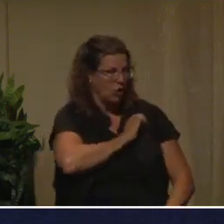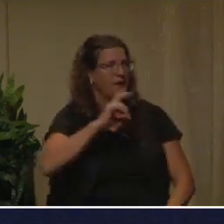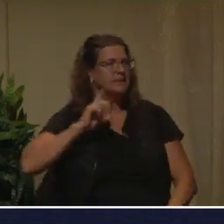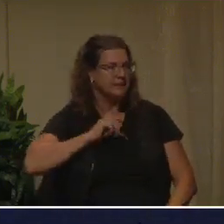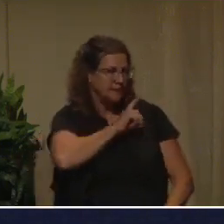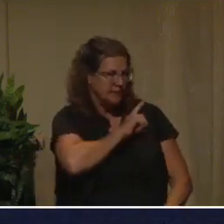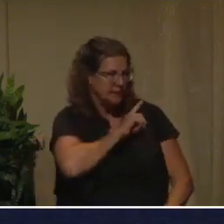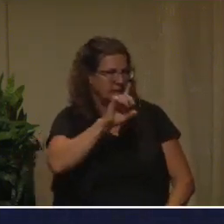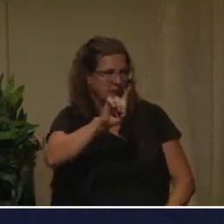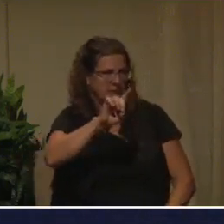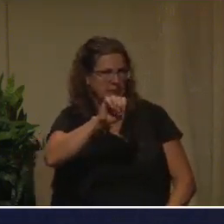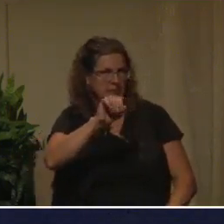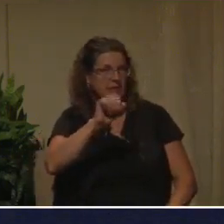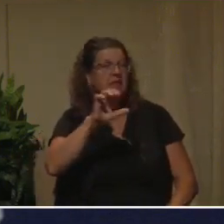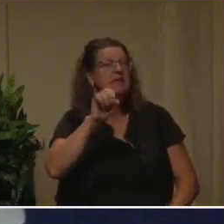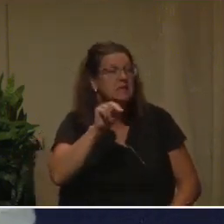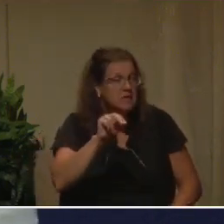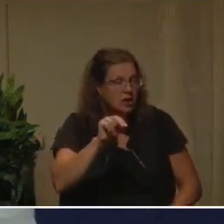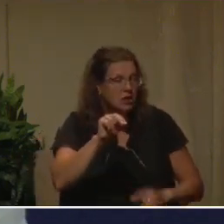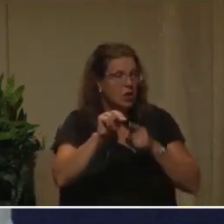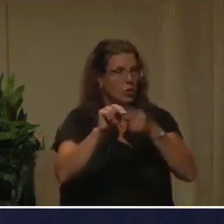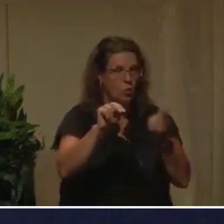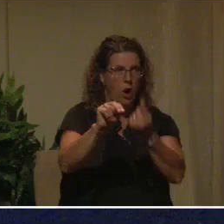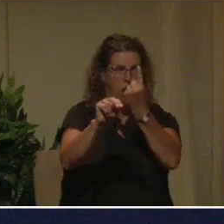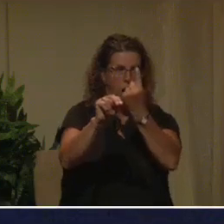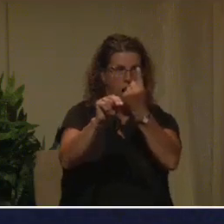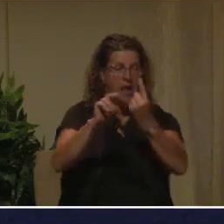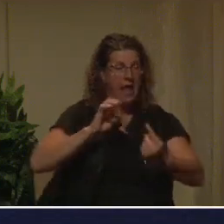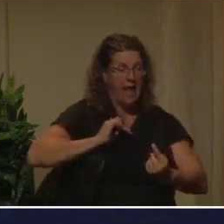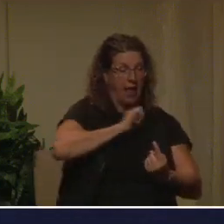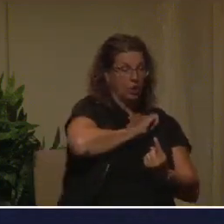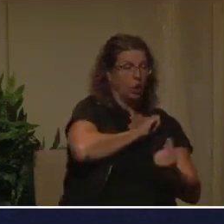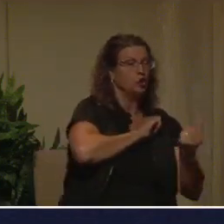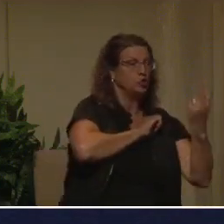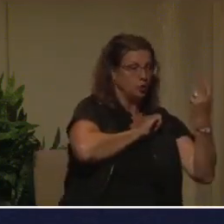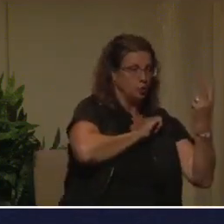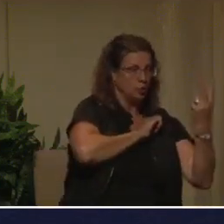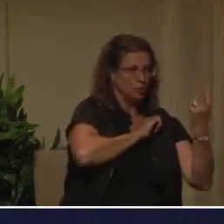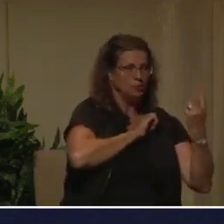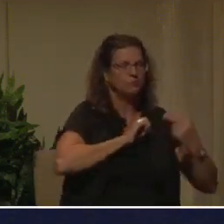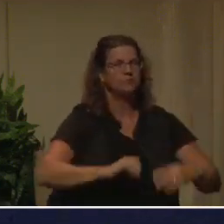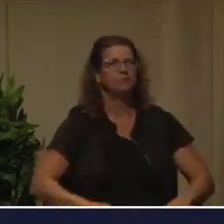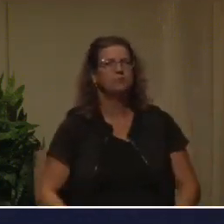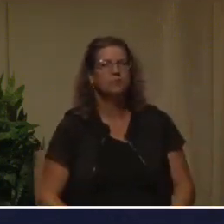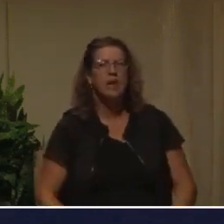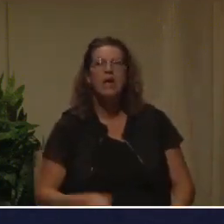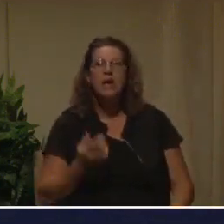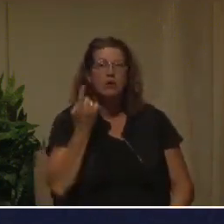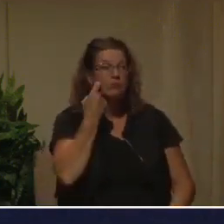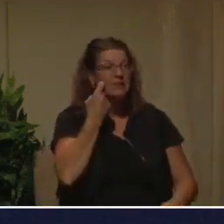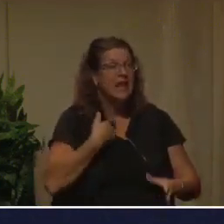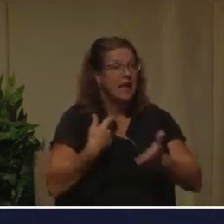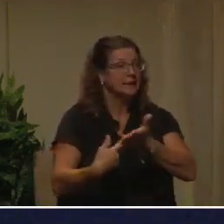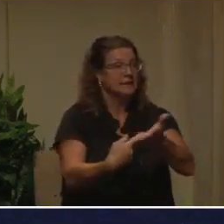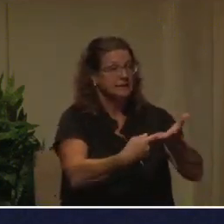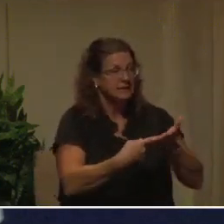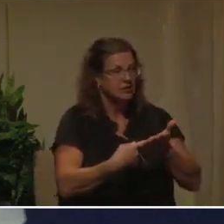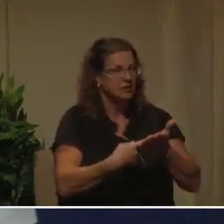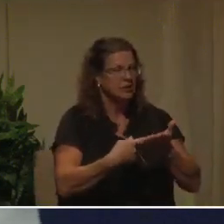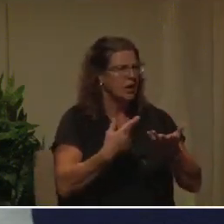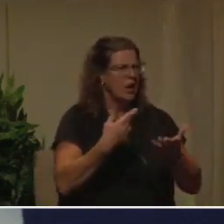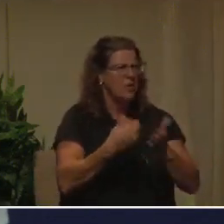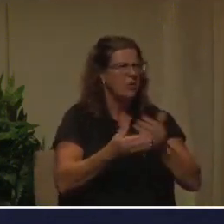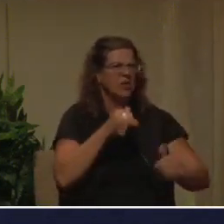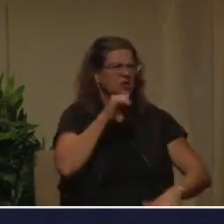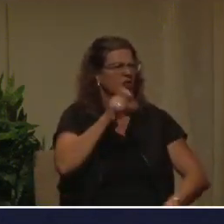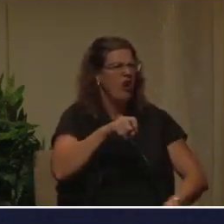say this, elders and deacon, and I should say this, that there was some discussion about moving away from a voting system to